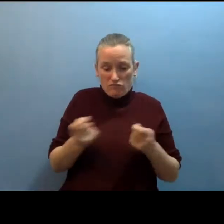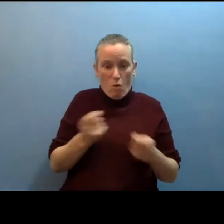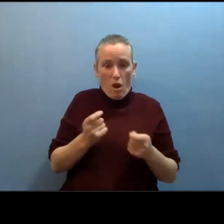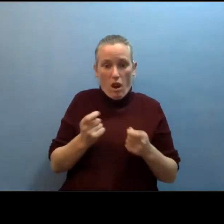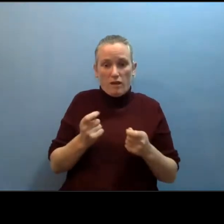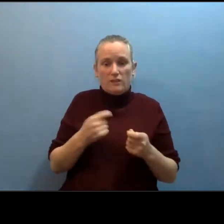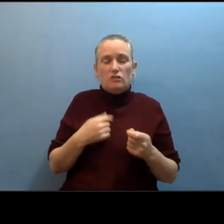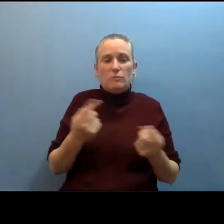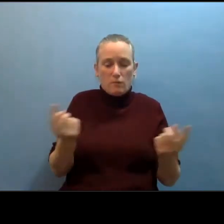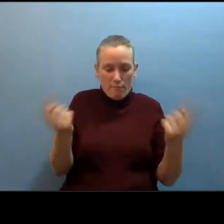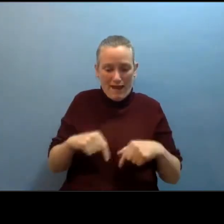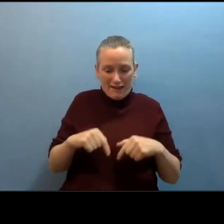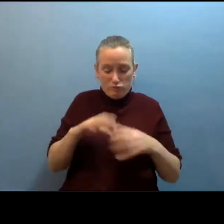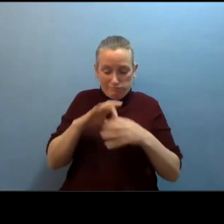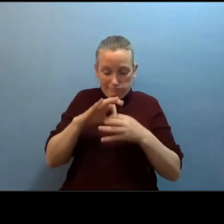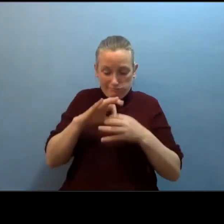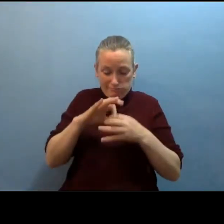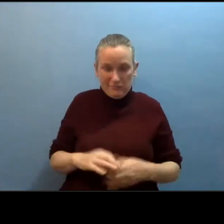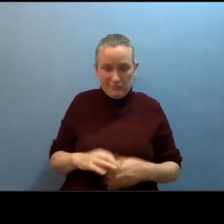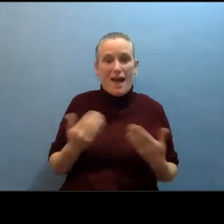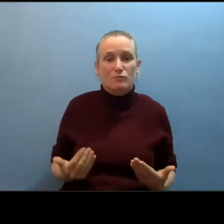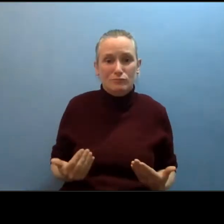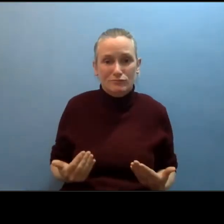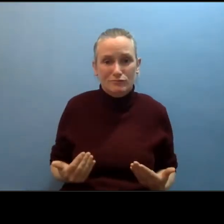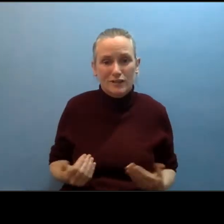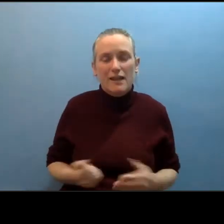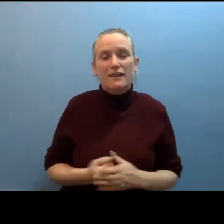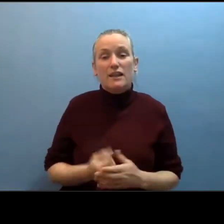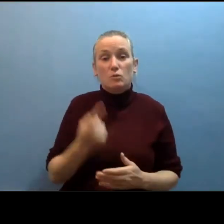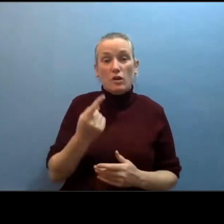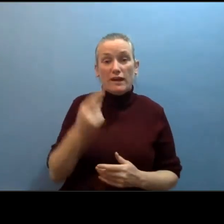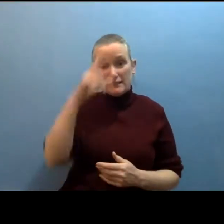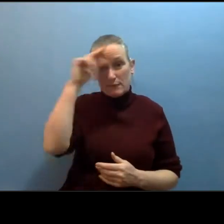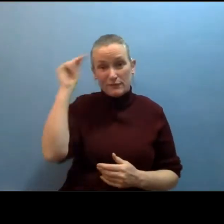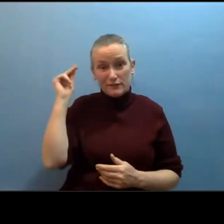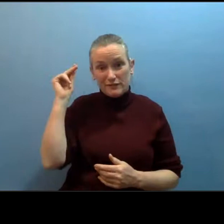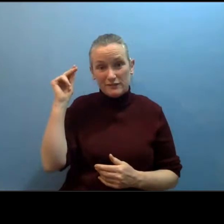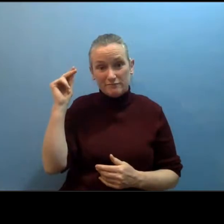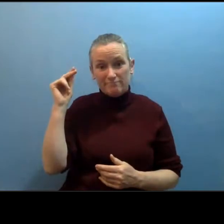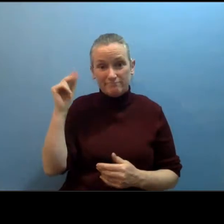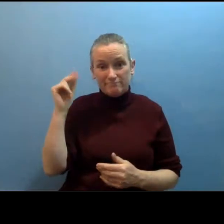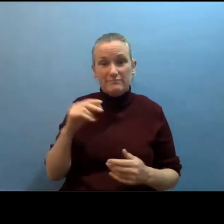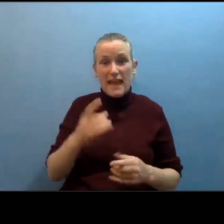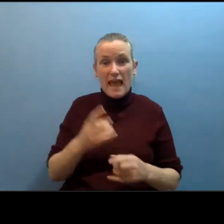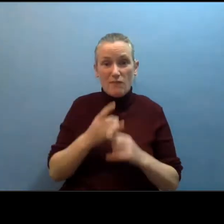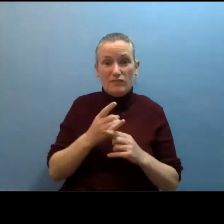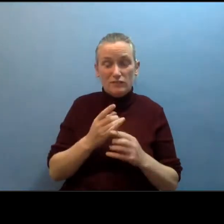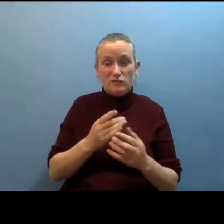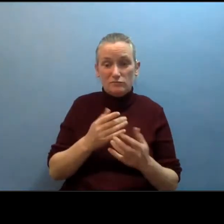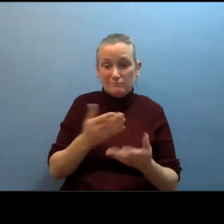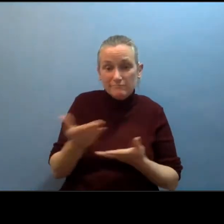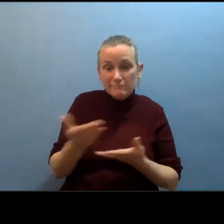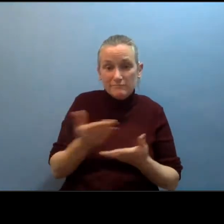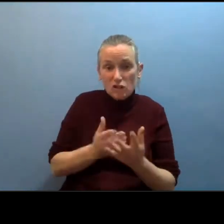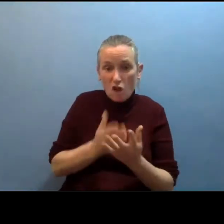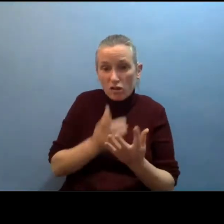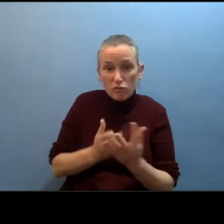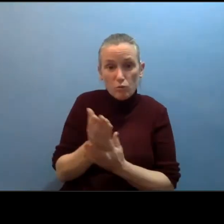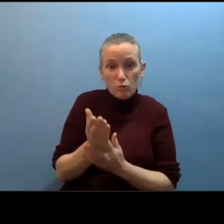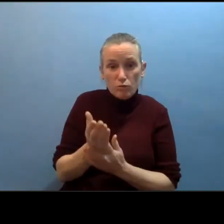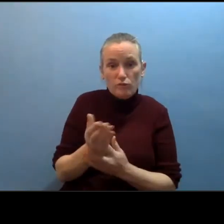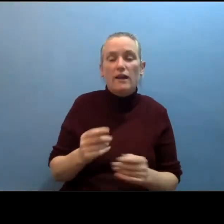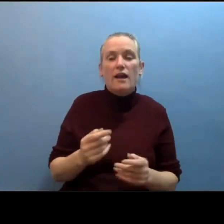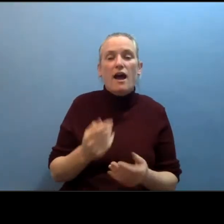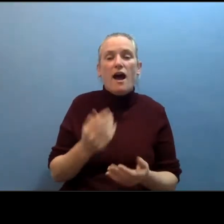the moment. So that's just one example of a grounding technique that it can be helpful to talk through with a young person. And often it can help to